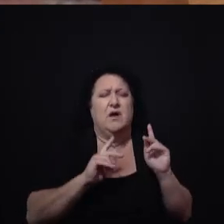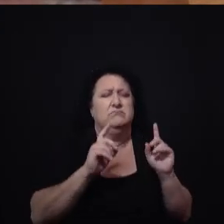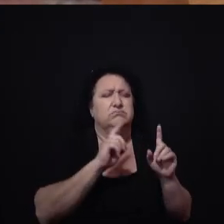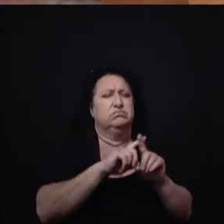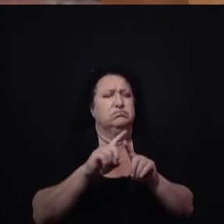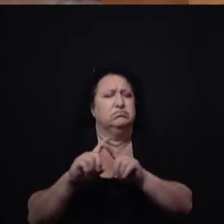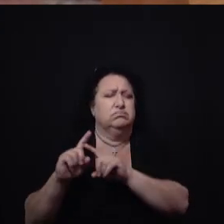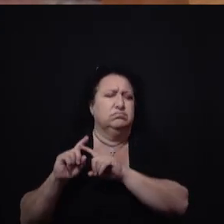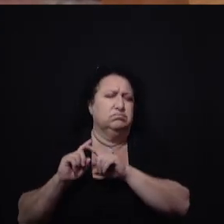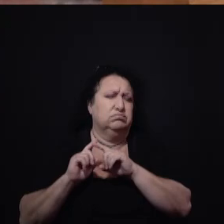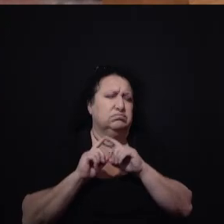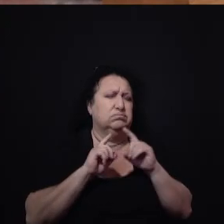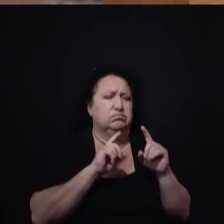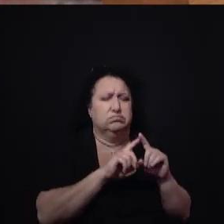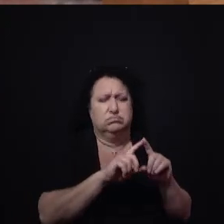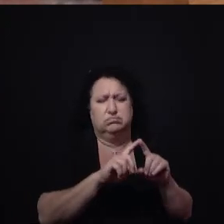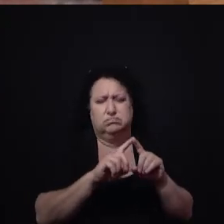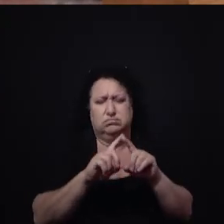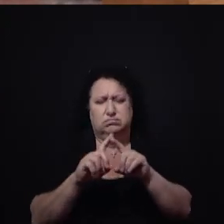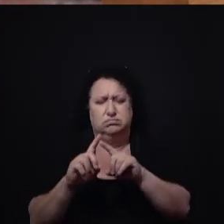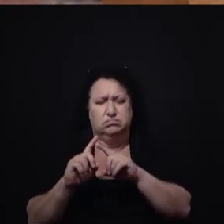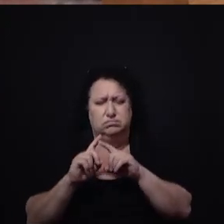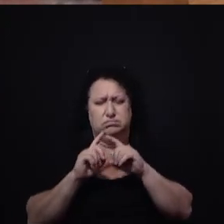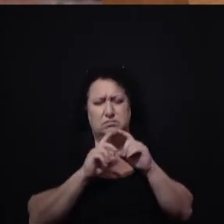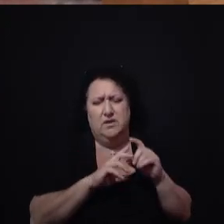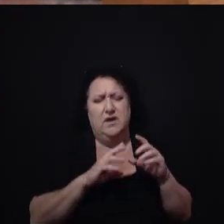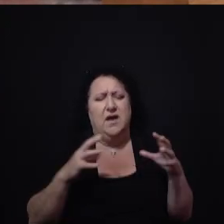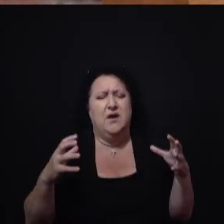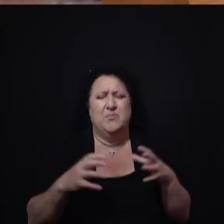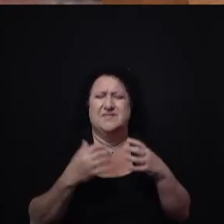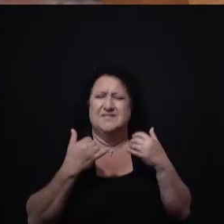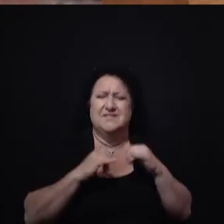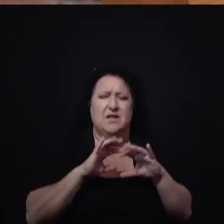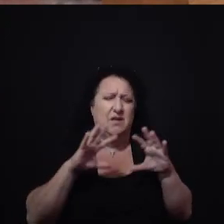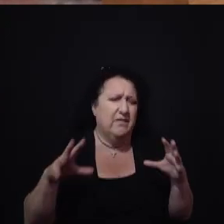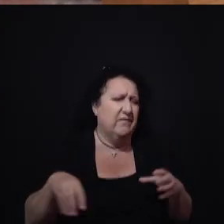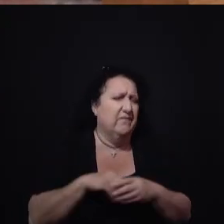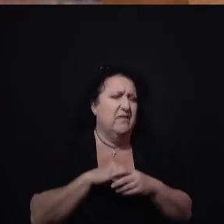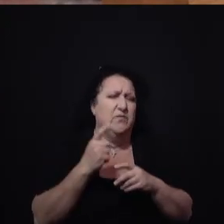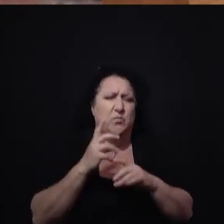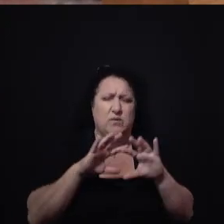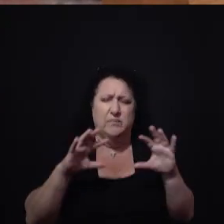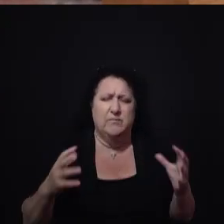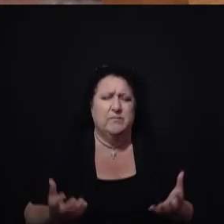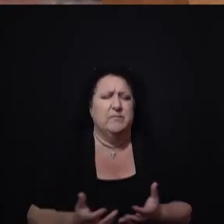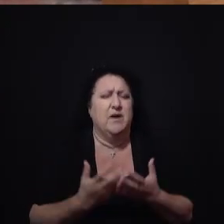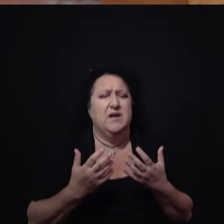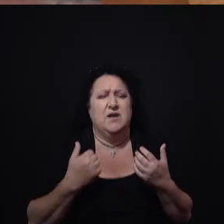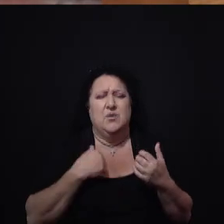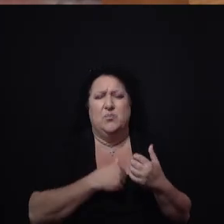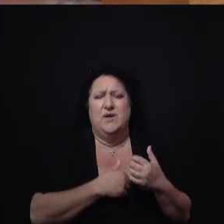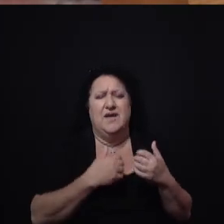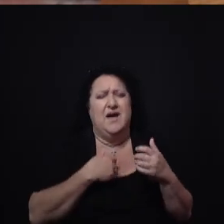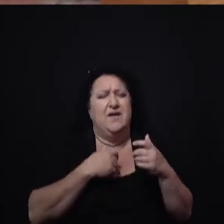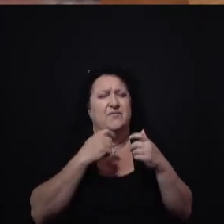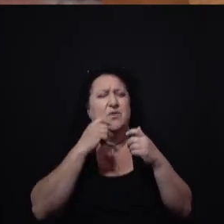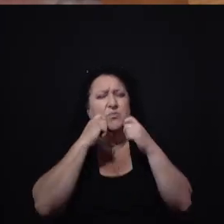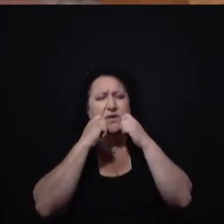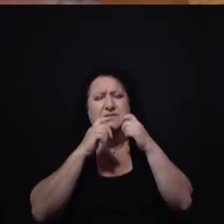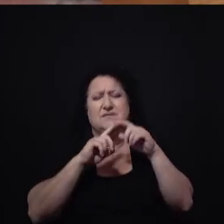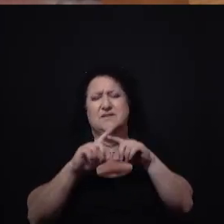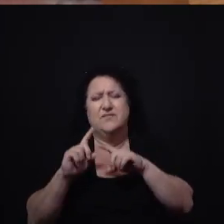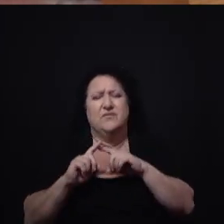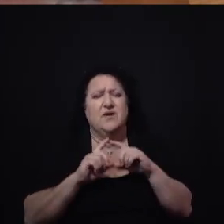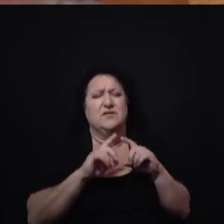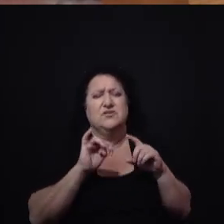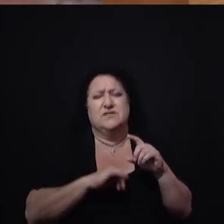from every ethnos, every people group you can imagine. Even here in Christ Church, as we heard on Pentecost, over 10 languages